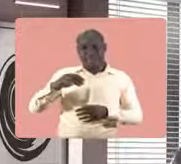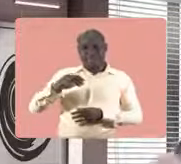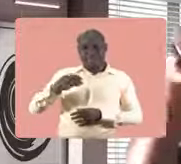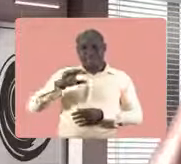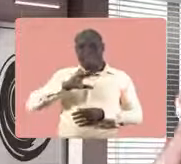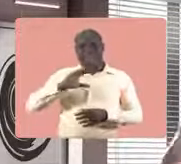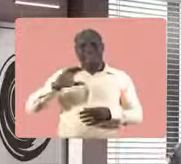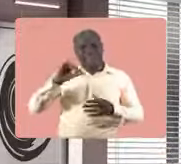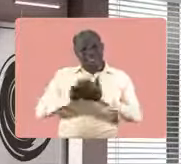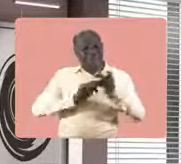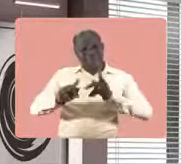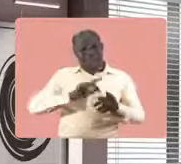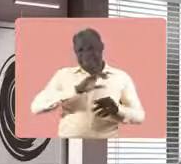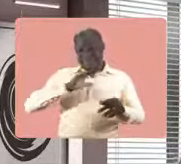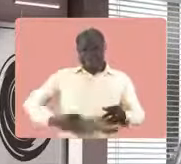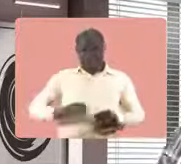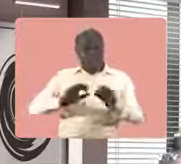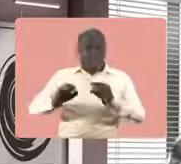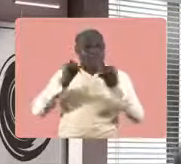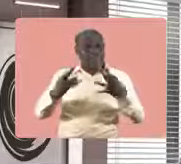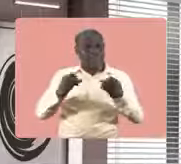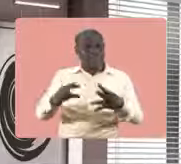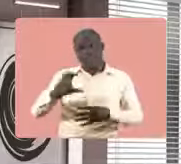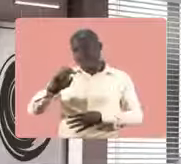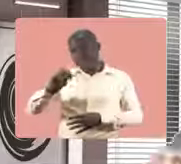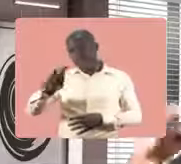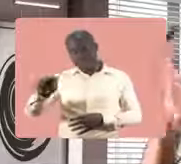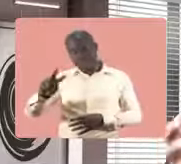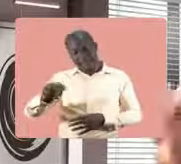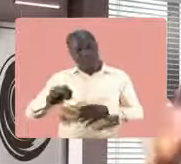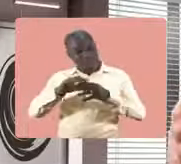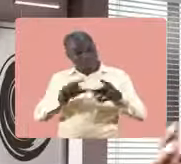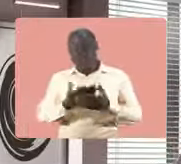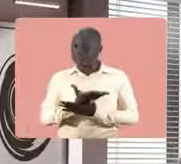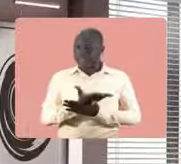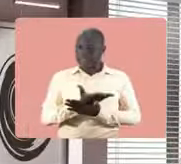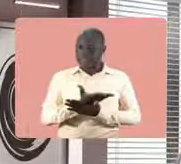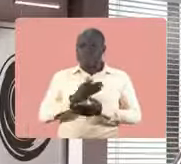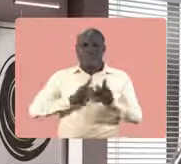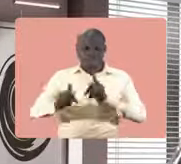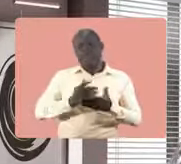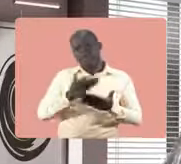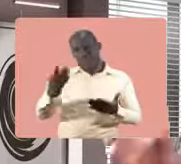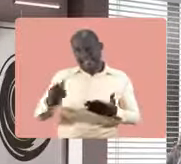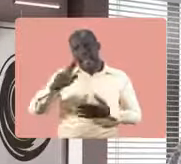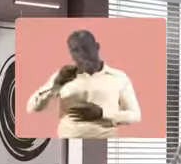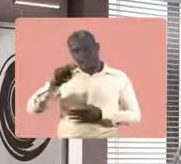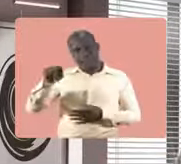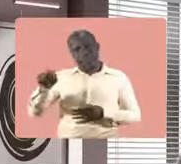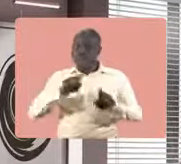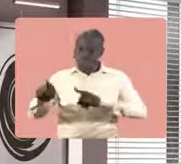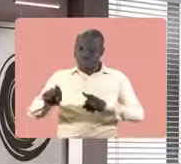one factory, no, ebi ya bepie, ewa saa kwa ni muho, awa musu ya cement ya, amanfu egusu wa water no, wa. MPP ya